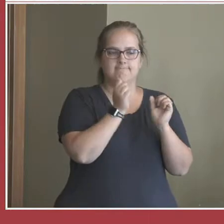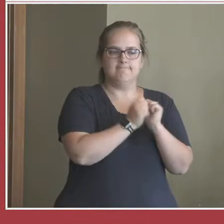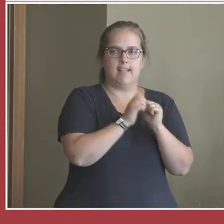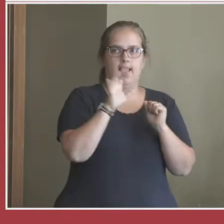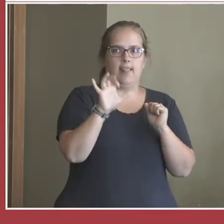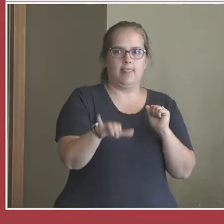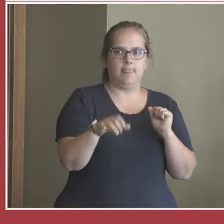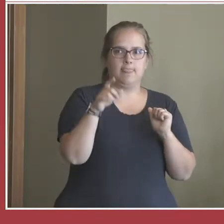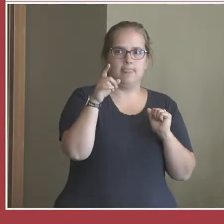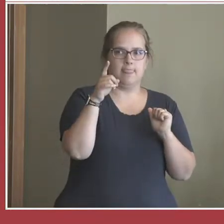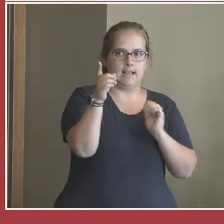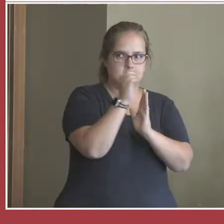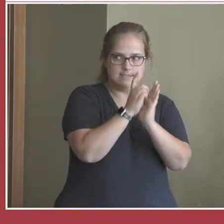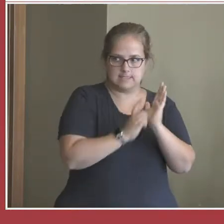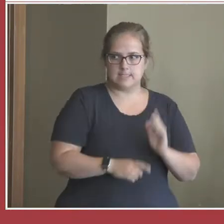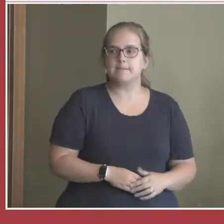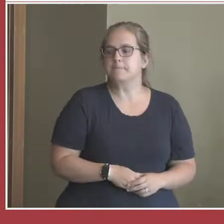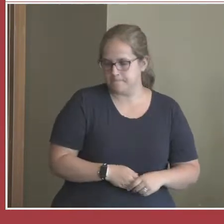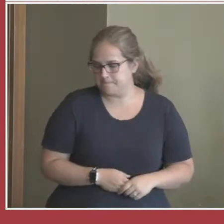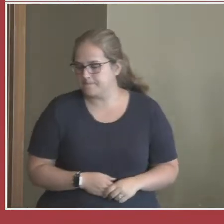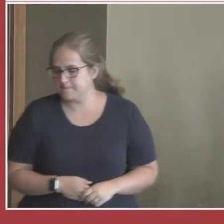account in this design.